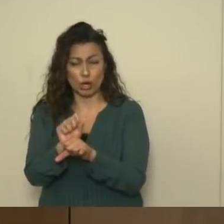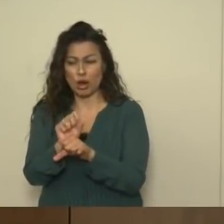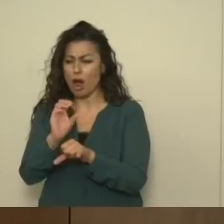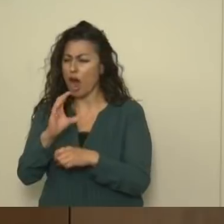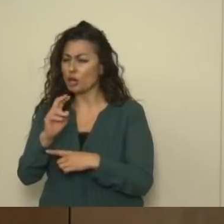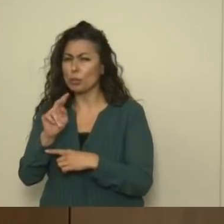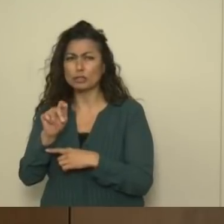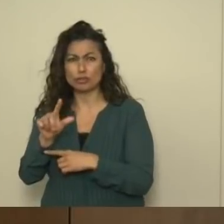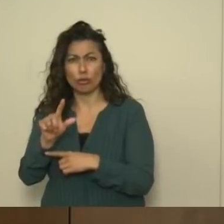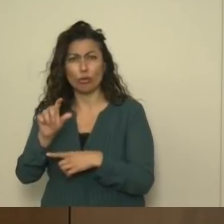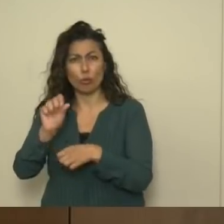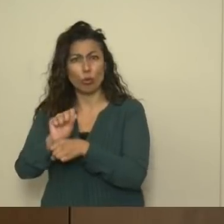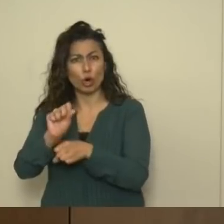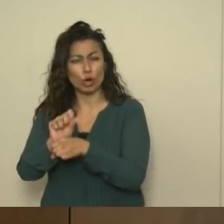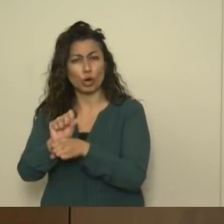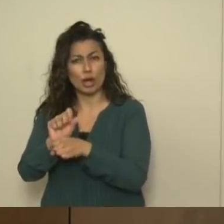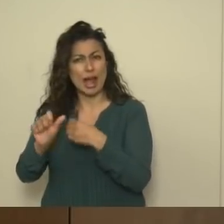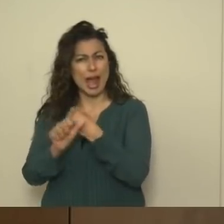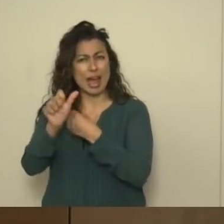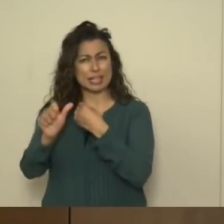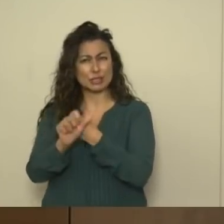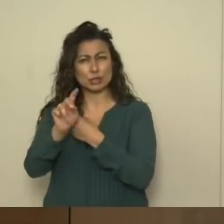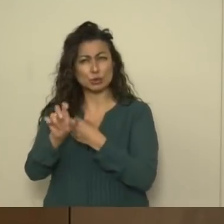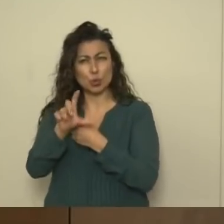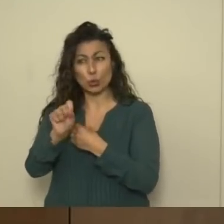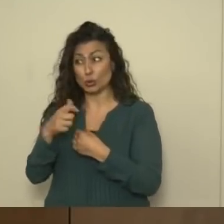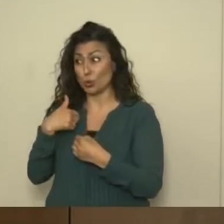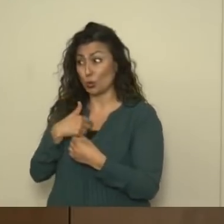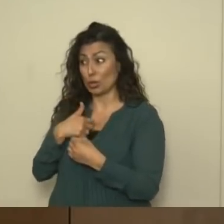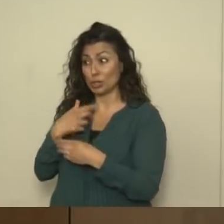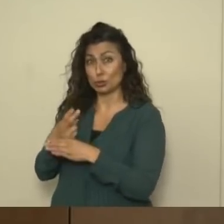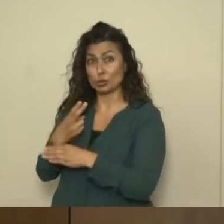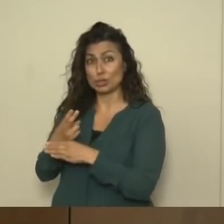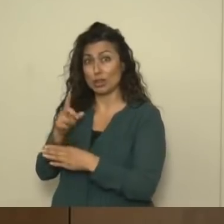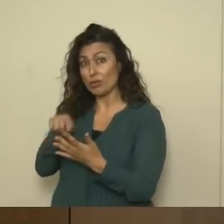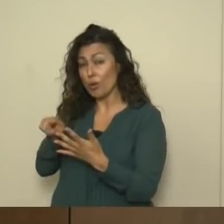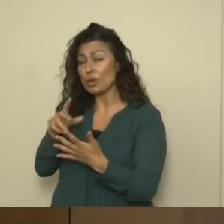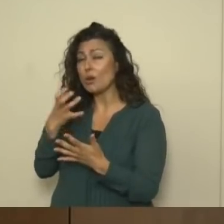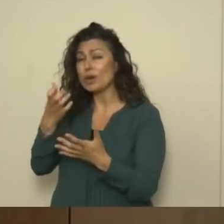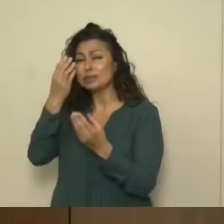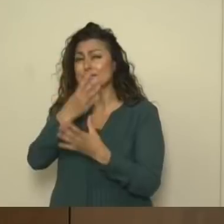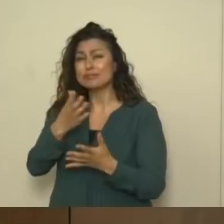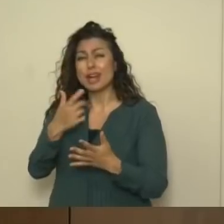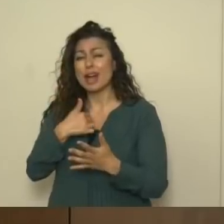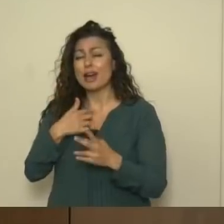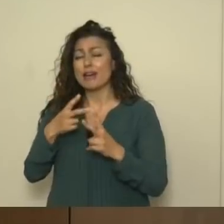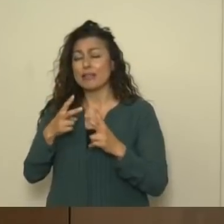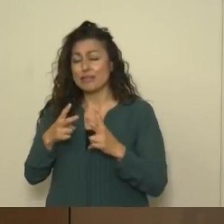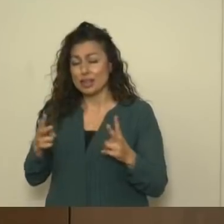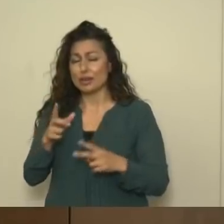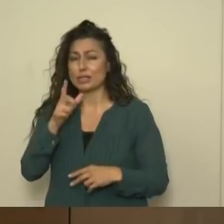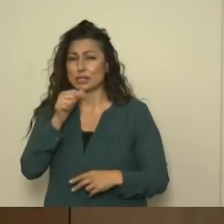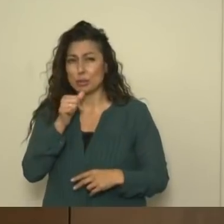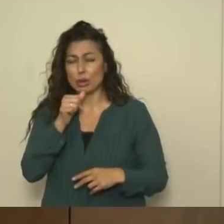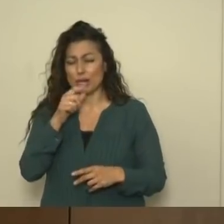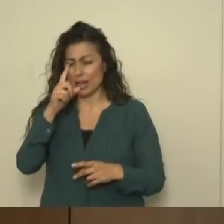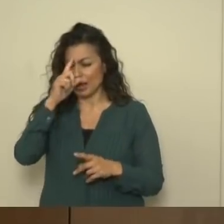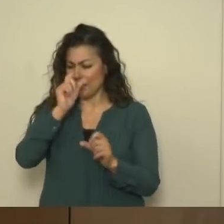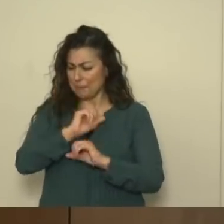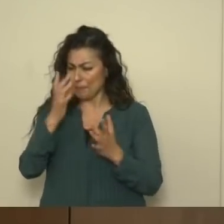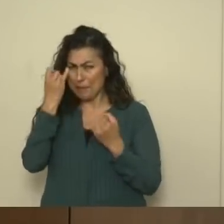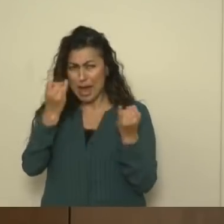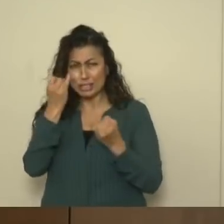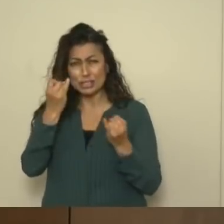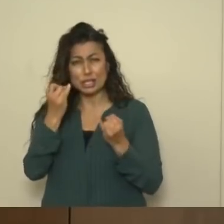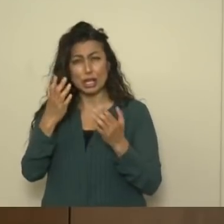safety and hazard tools, which we are already using. So I wanted just to say I'm incredibly disappointed. Imagine how